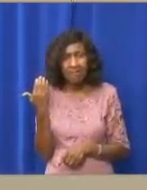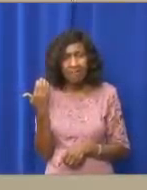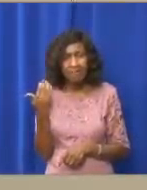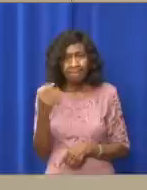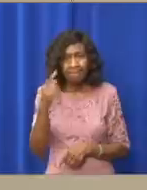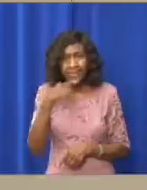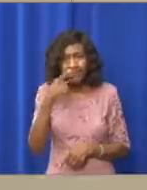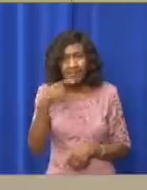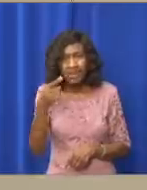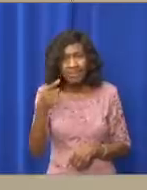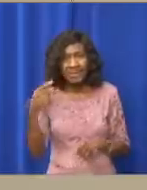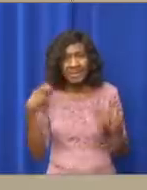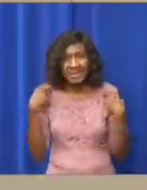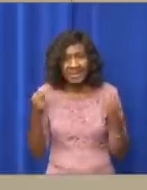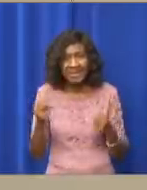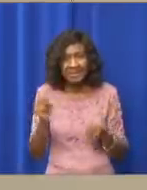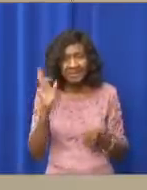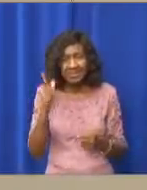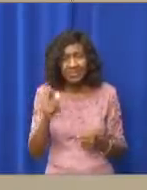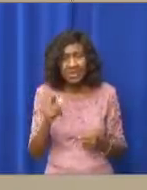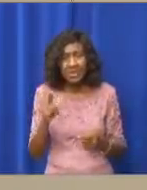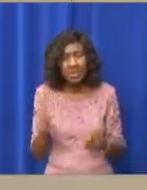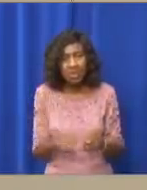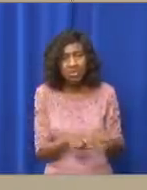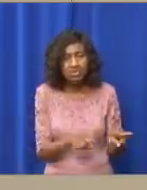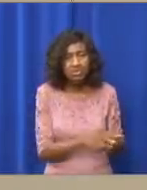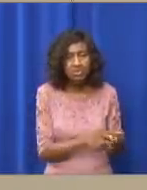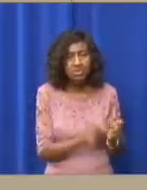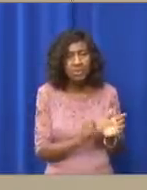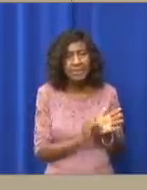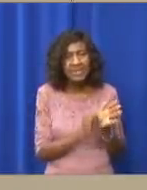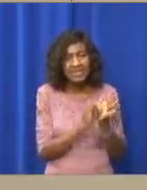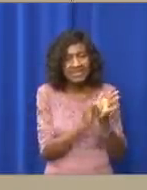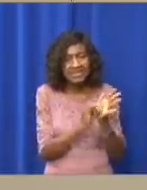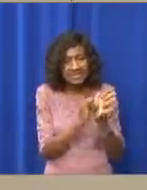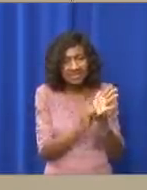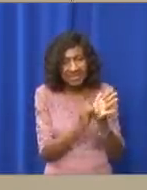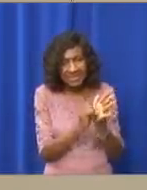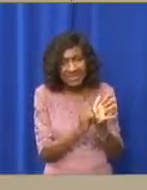Public Health will also be carrying out inspections